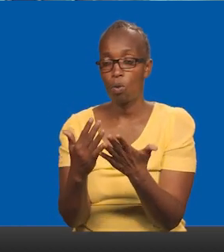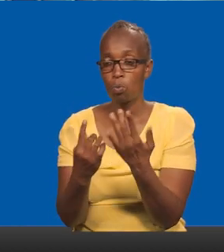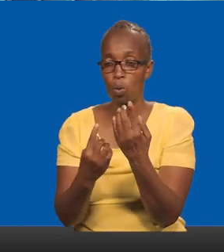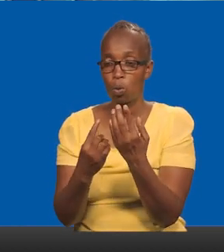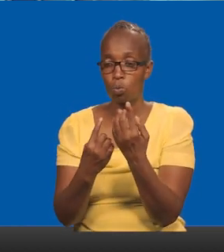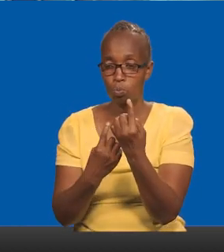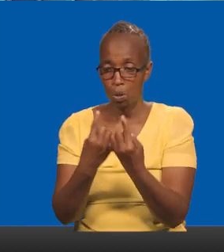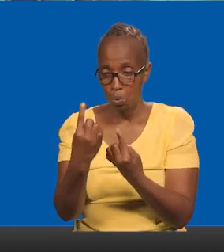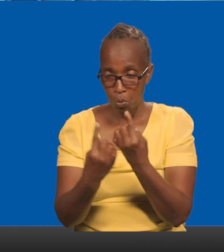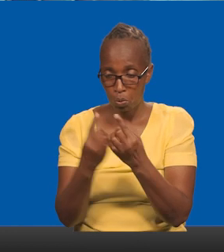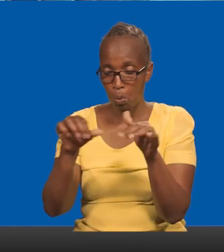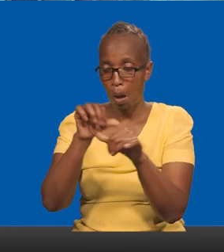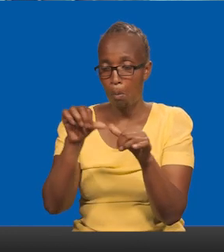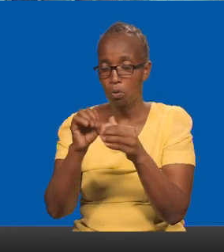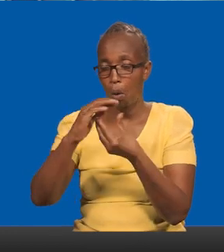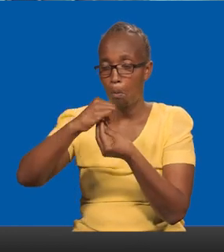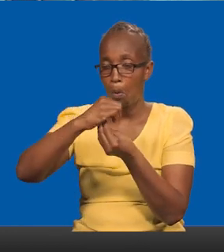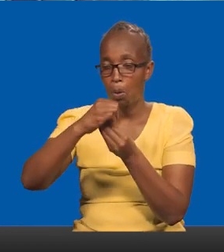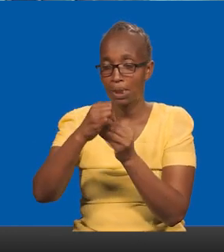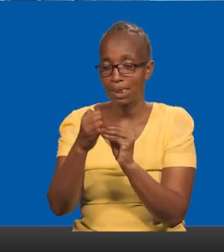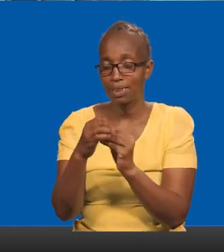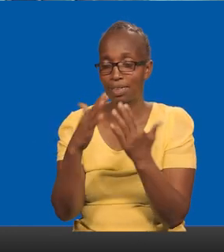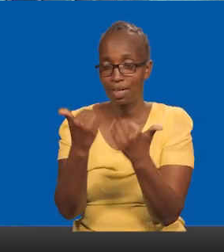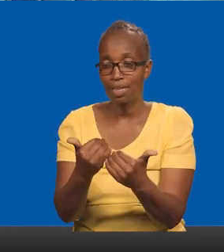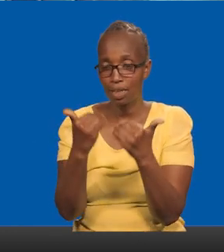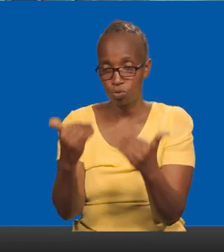able to mold these children